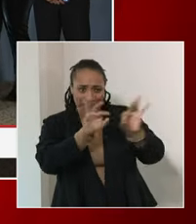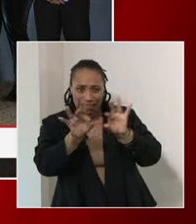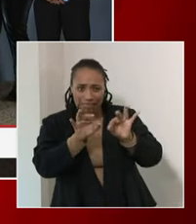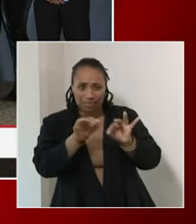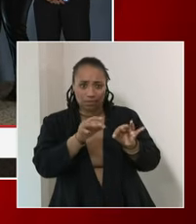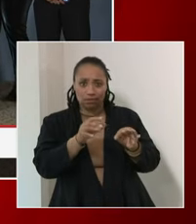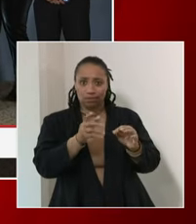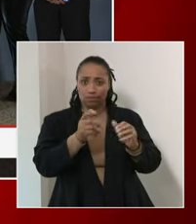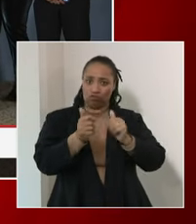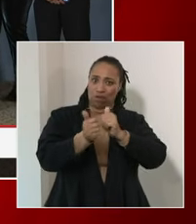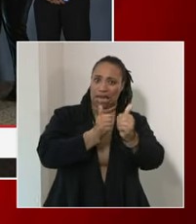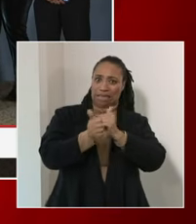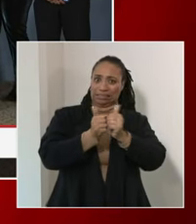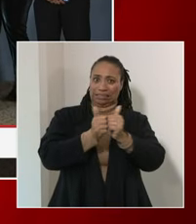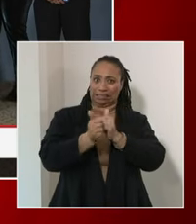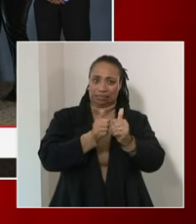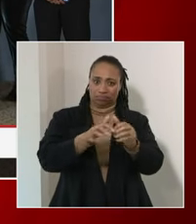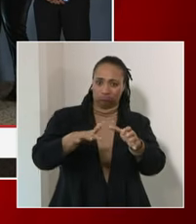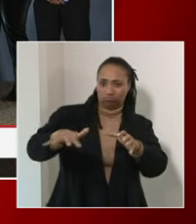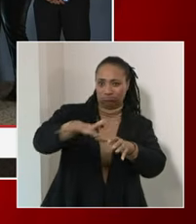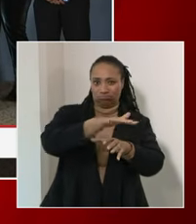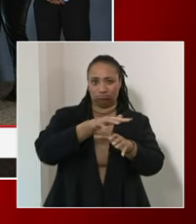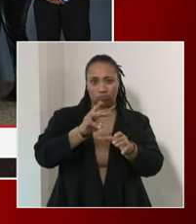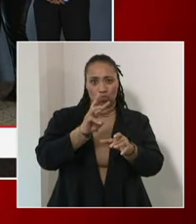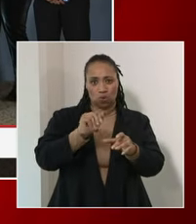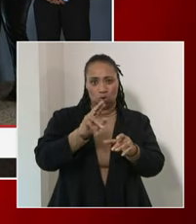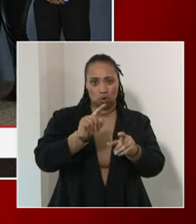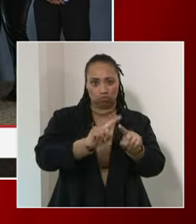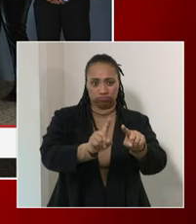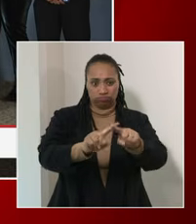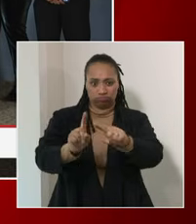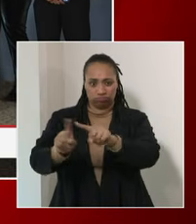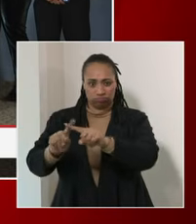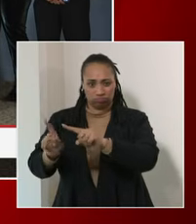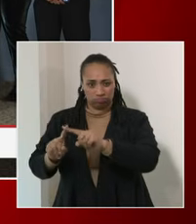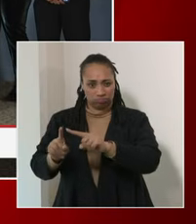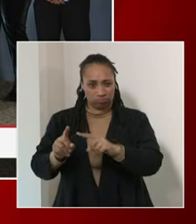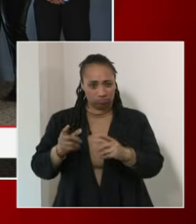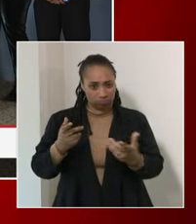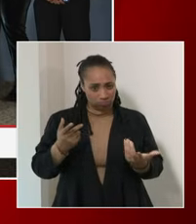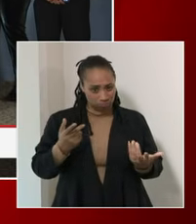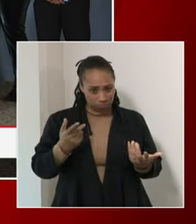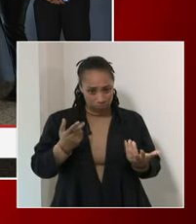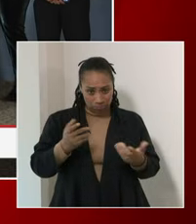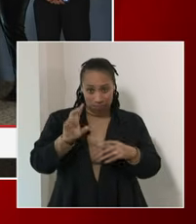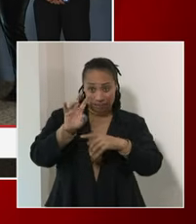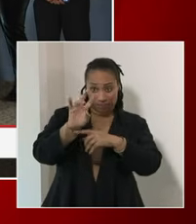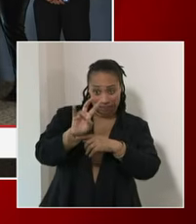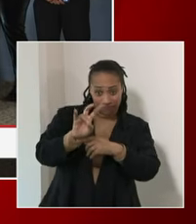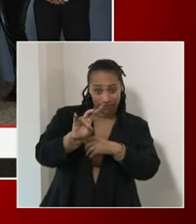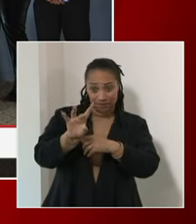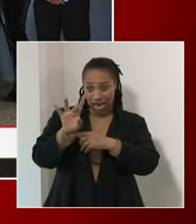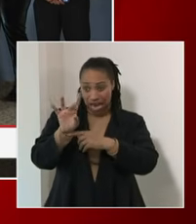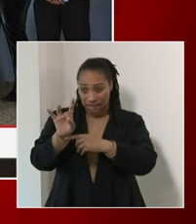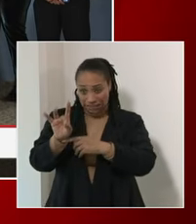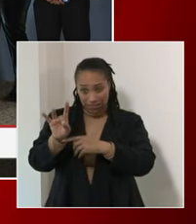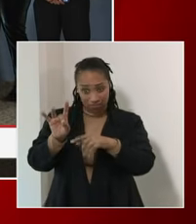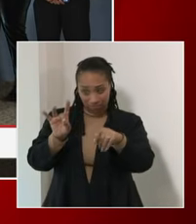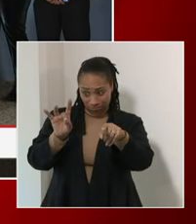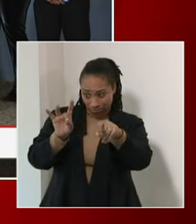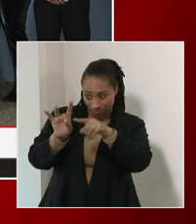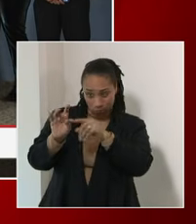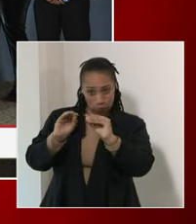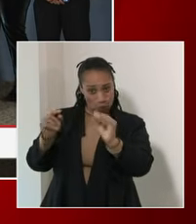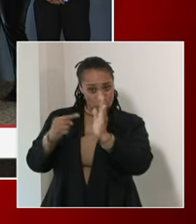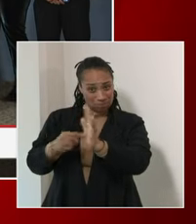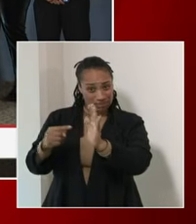your part in general, just to get representation from Ward 7 and 8 on this board? Sure. I don't have that information off the top of my